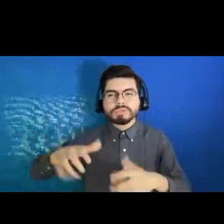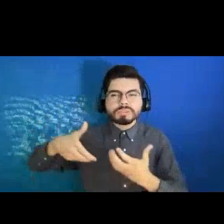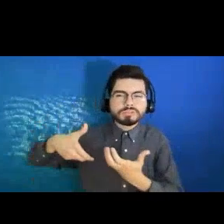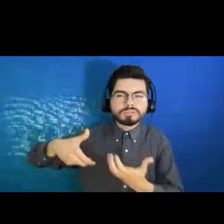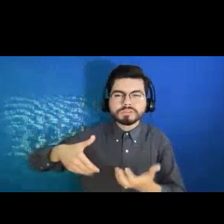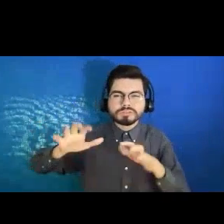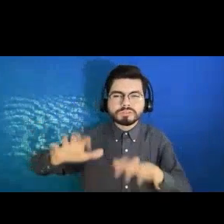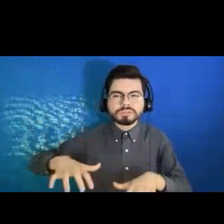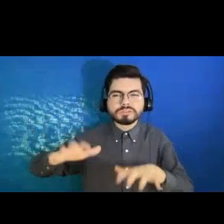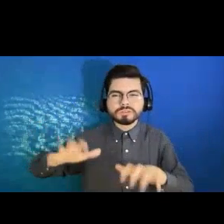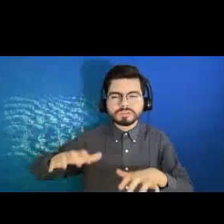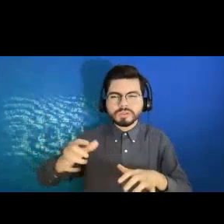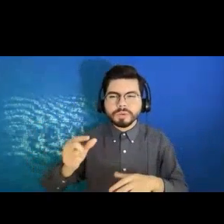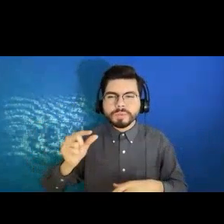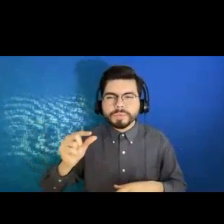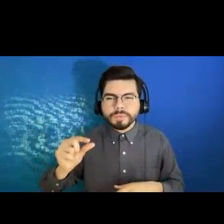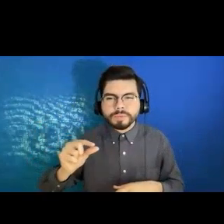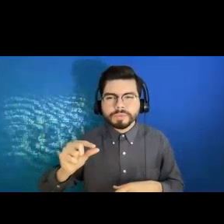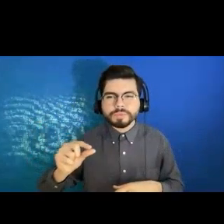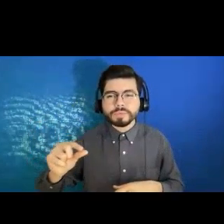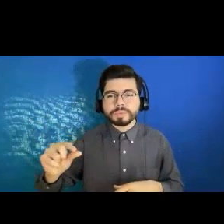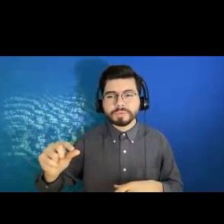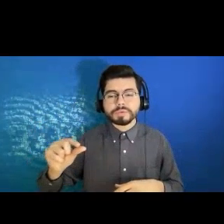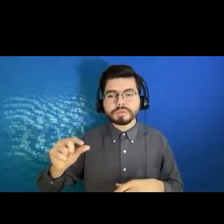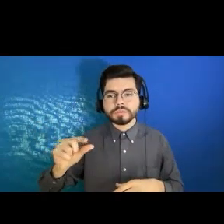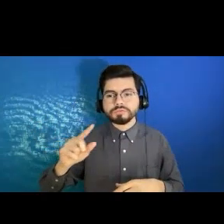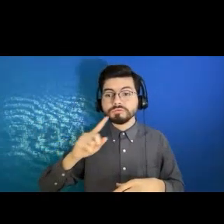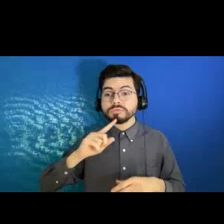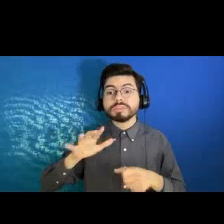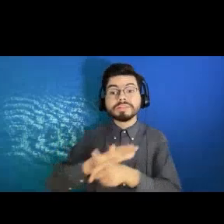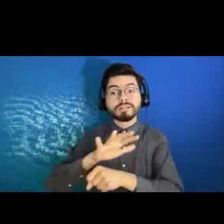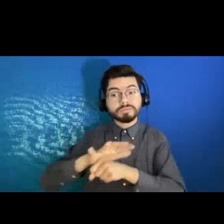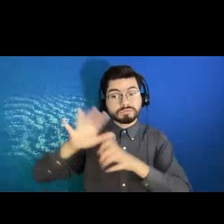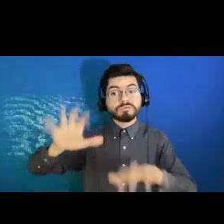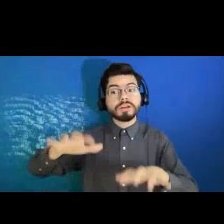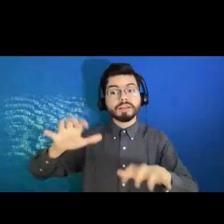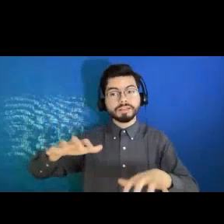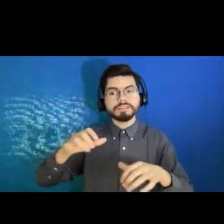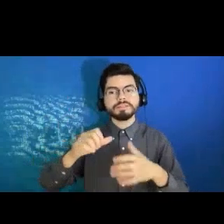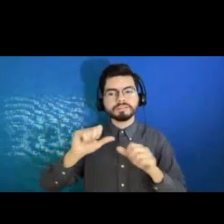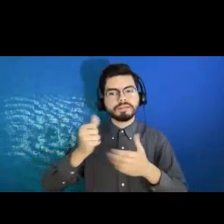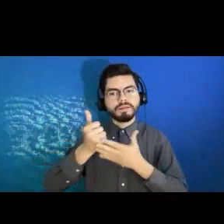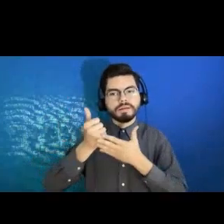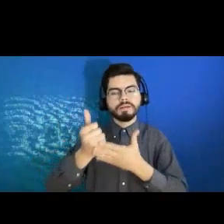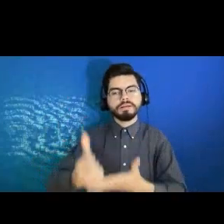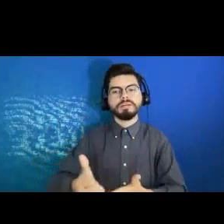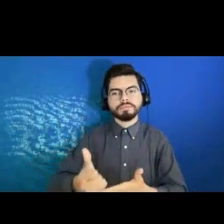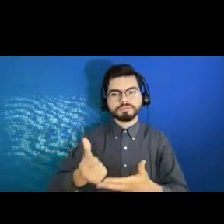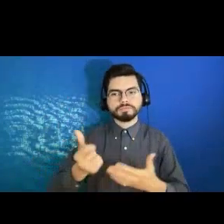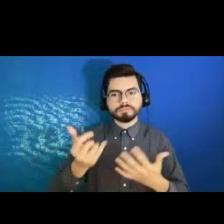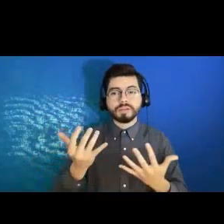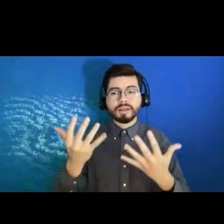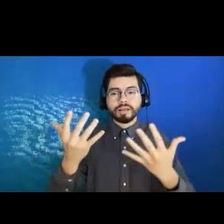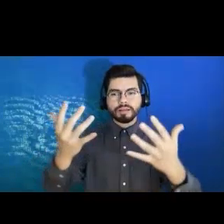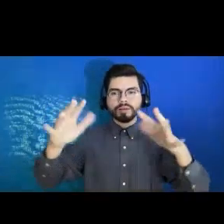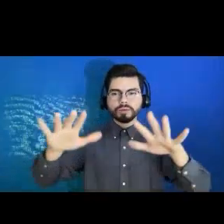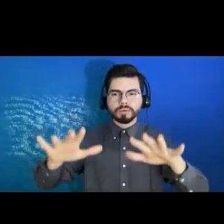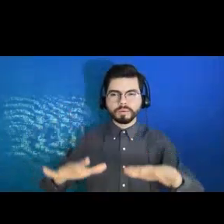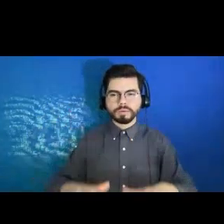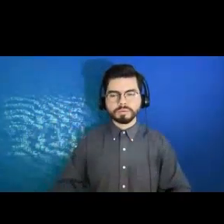might be enough to kind of knock us out of the fire season per se. Different year, it might take an inch of rain 3 days in a row or a foot of